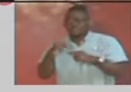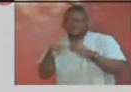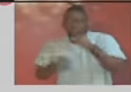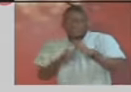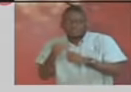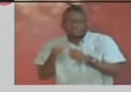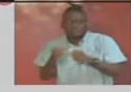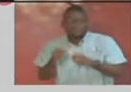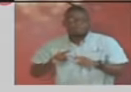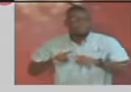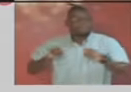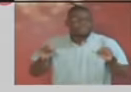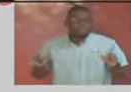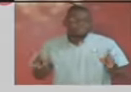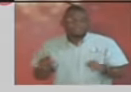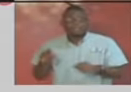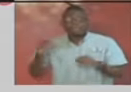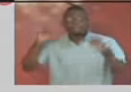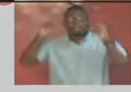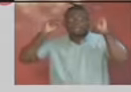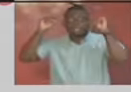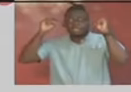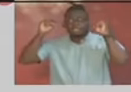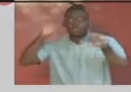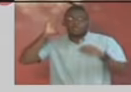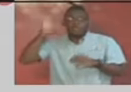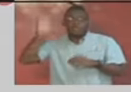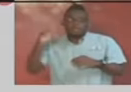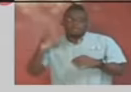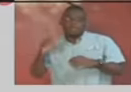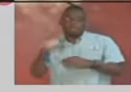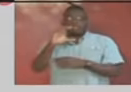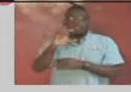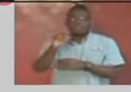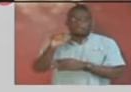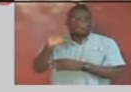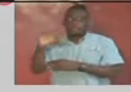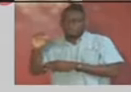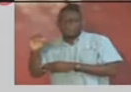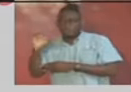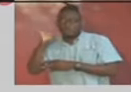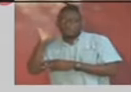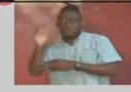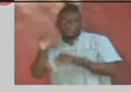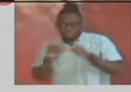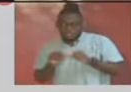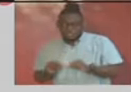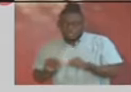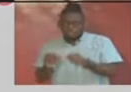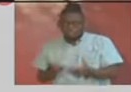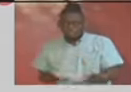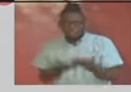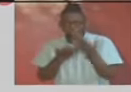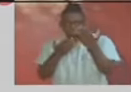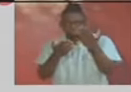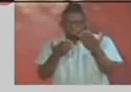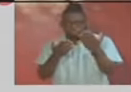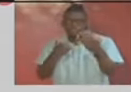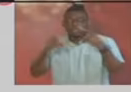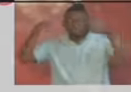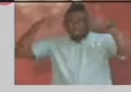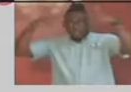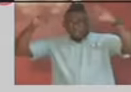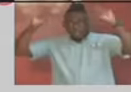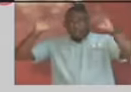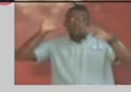make the recommendations as need be. But ultimately, the Minister of Health and the Honourable Prime Minister would make those decisions as it relates to